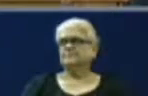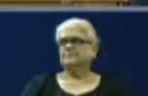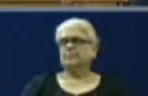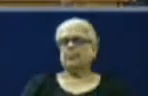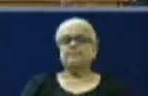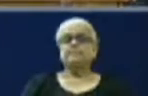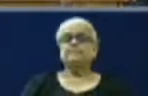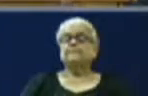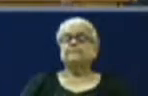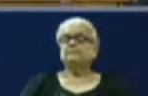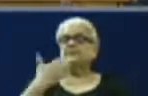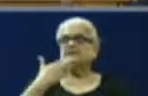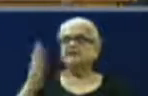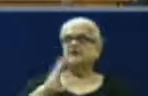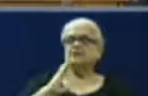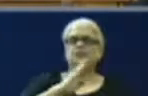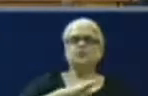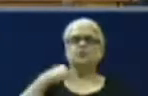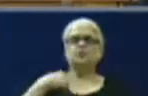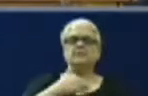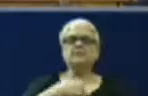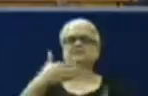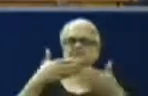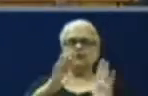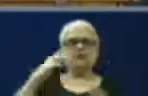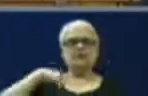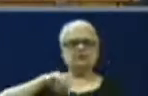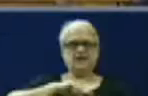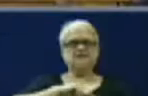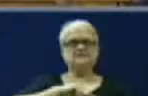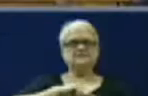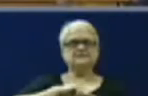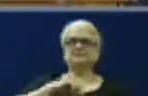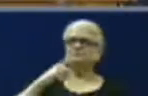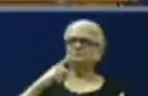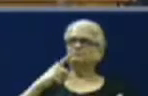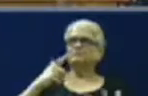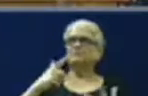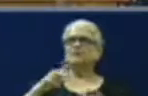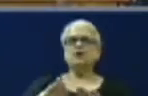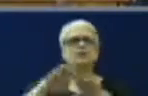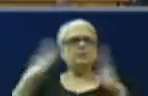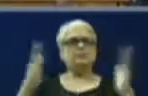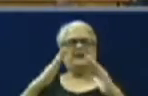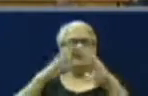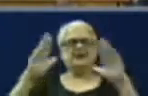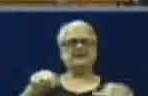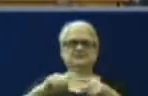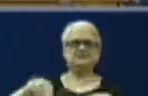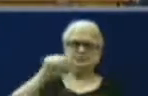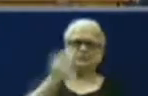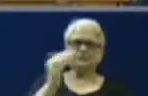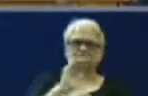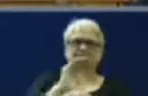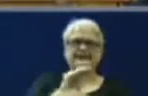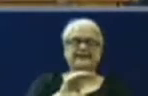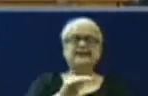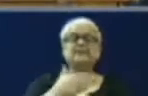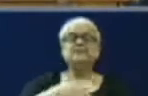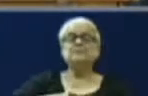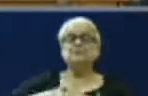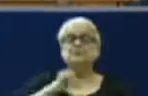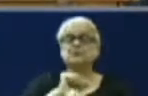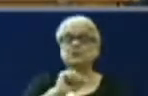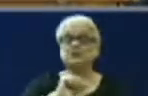I want to thank you, board members, for allowing us to host a special event tonight. It's been a pleasure working with the district as well